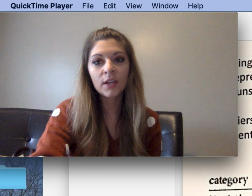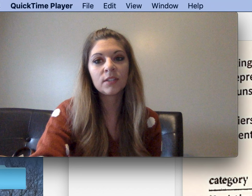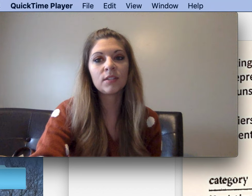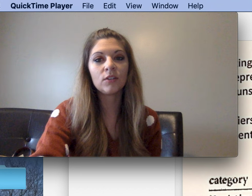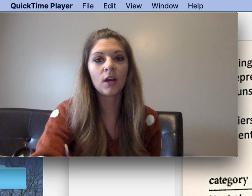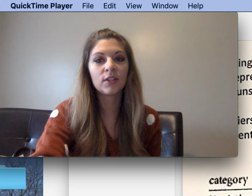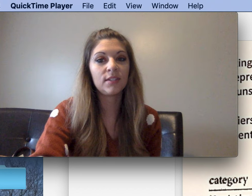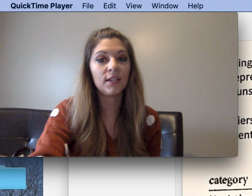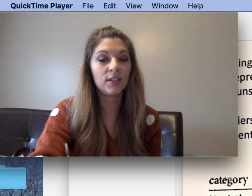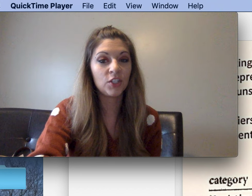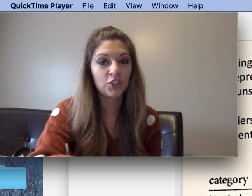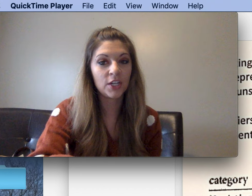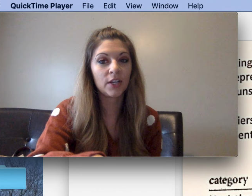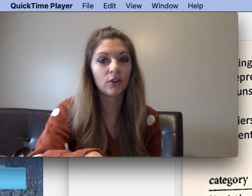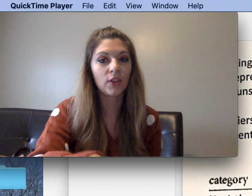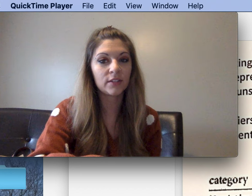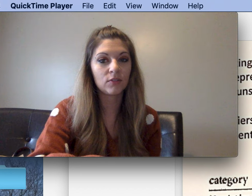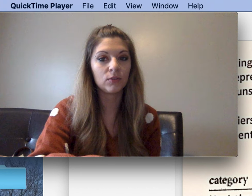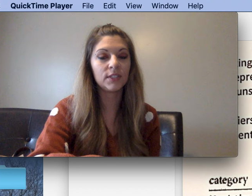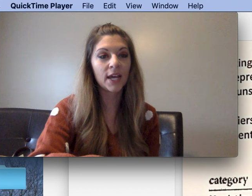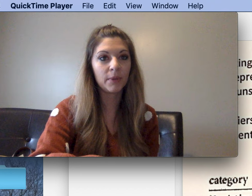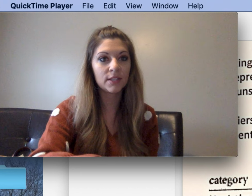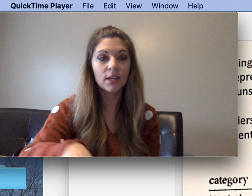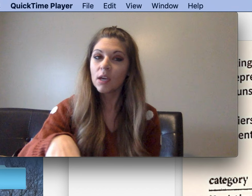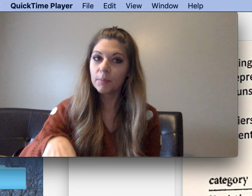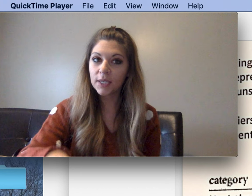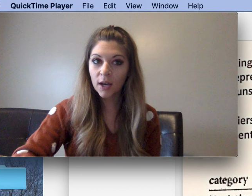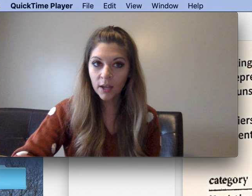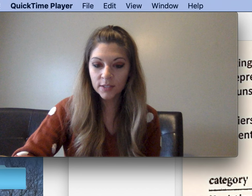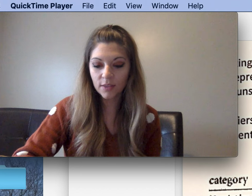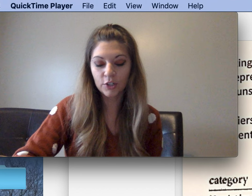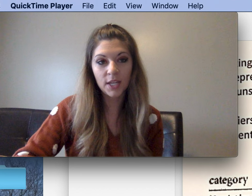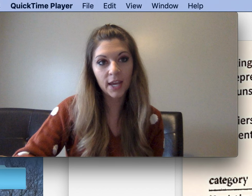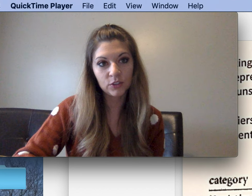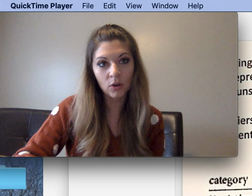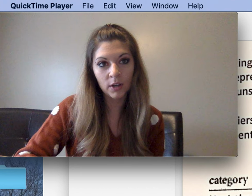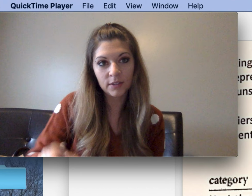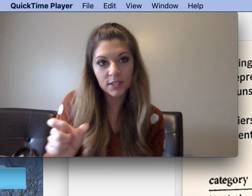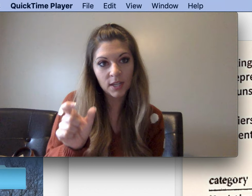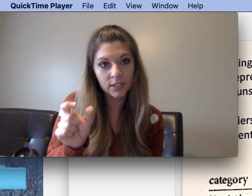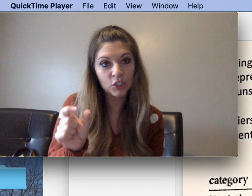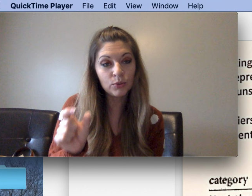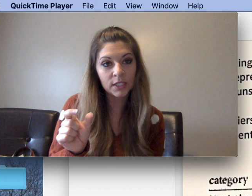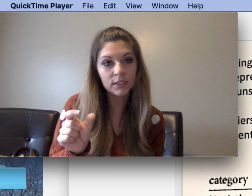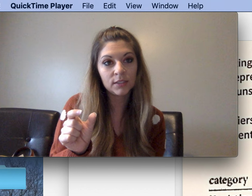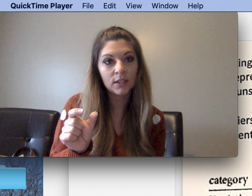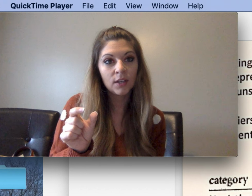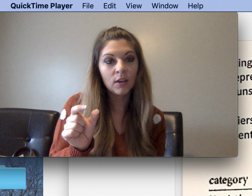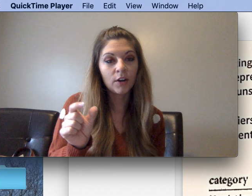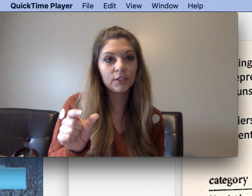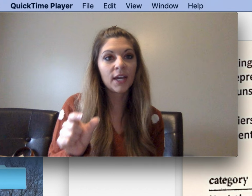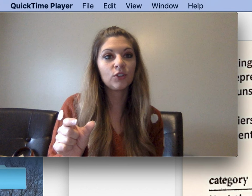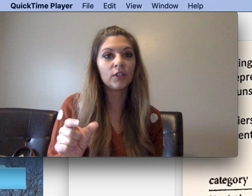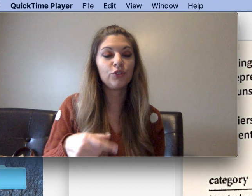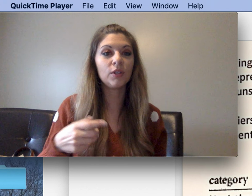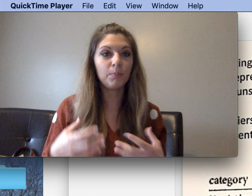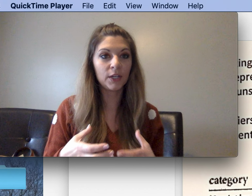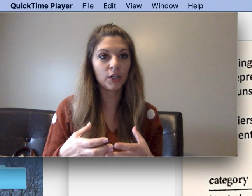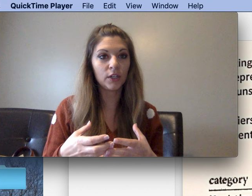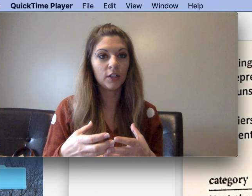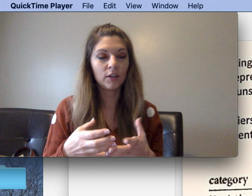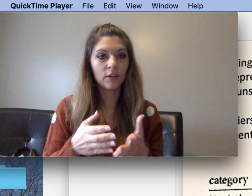and thus not listed in the dictionary or lexical database because they're tacked on, these tiny units are tacked on